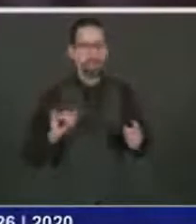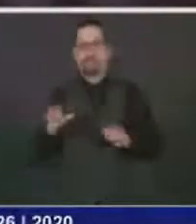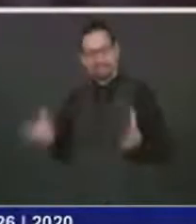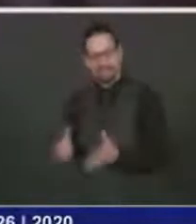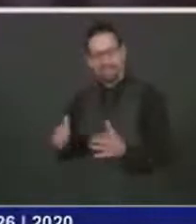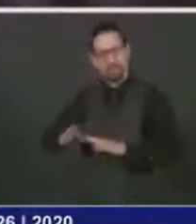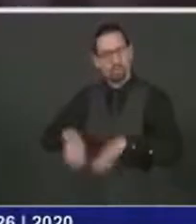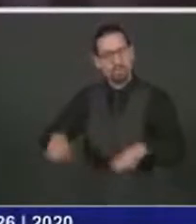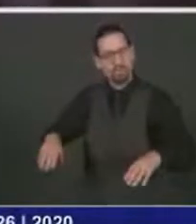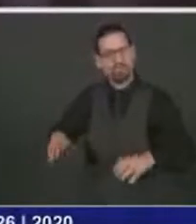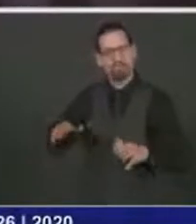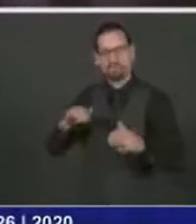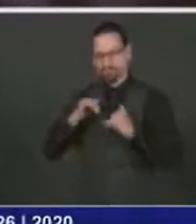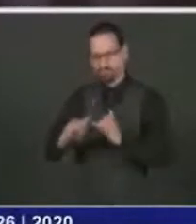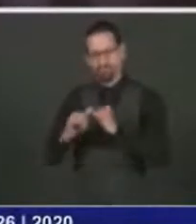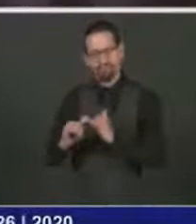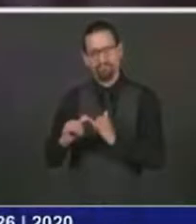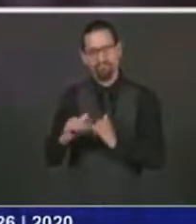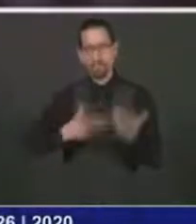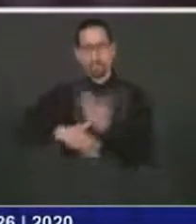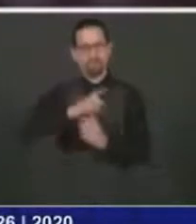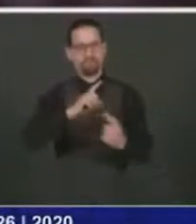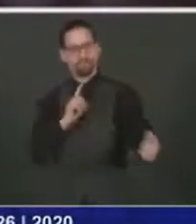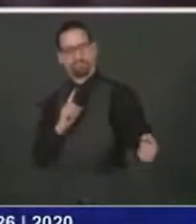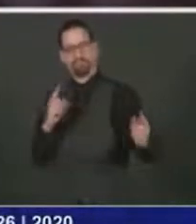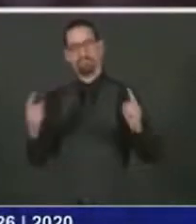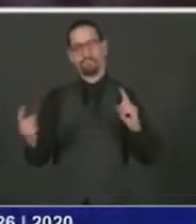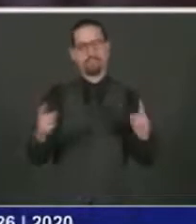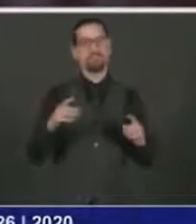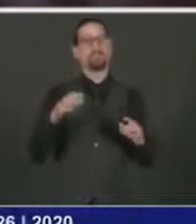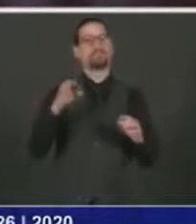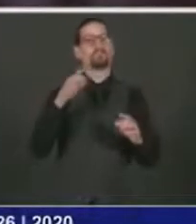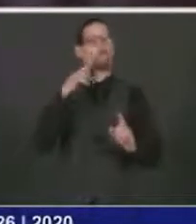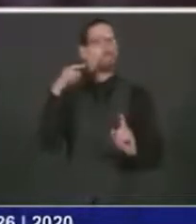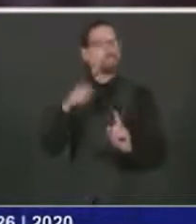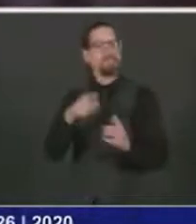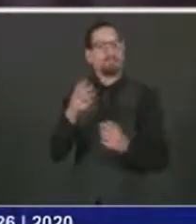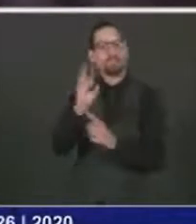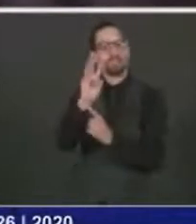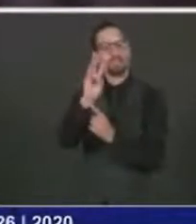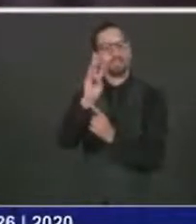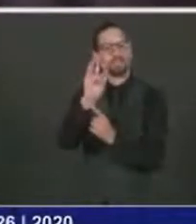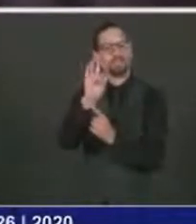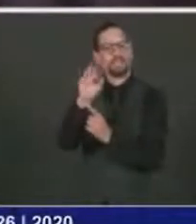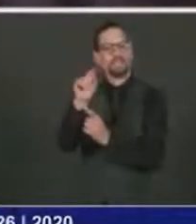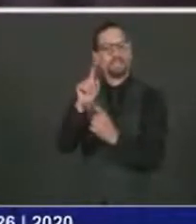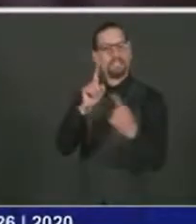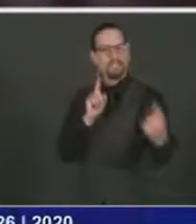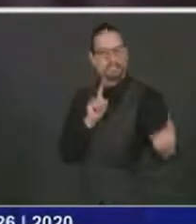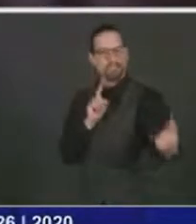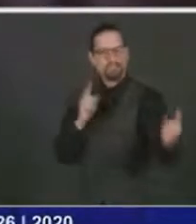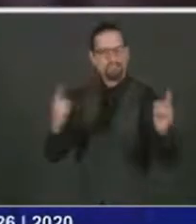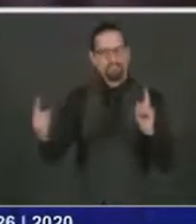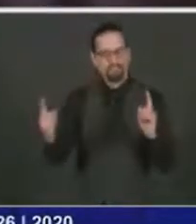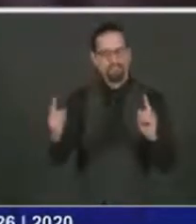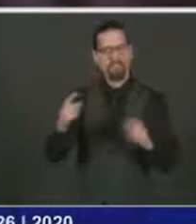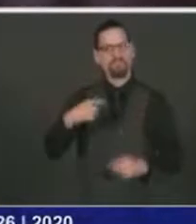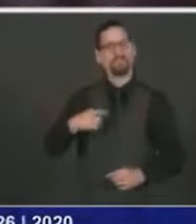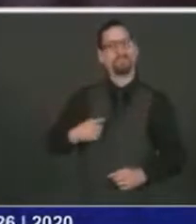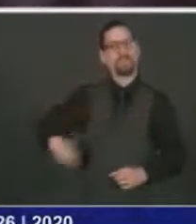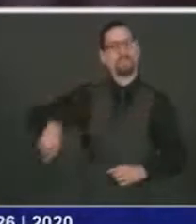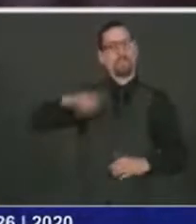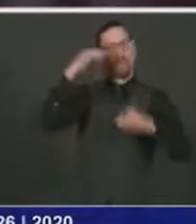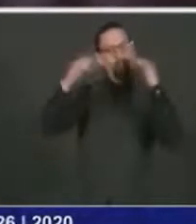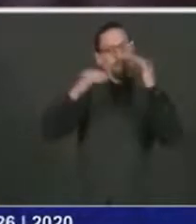meaning keeping a distance of at least 6 feet. This is something we as adults can model and can continue to